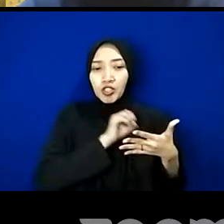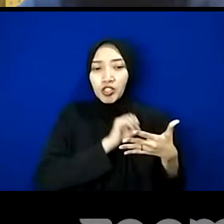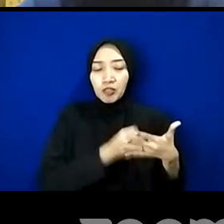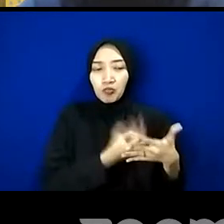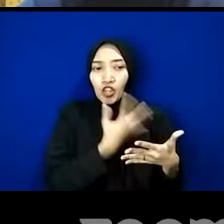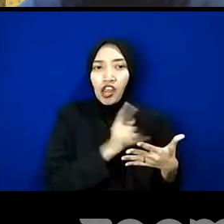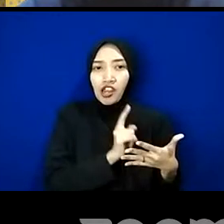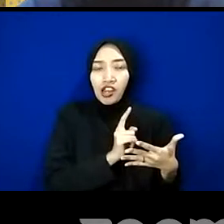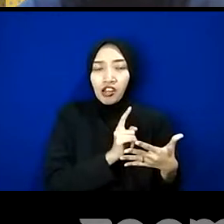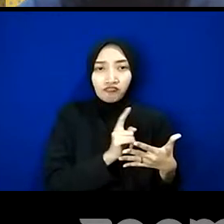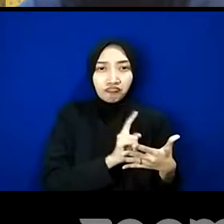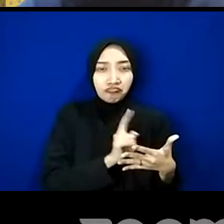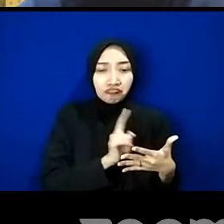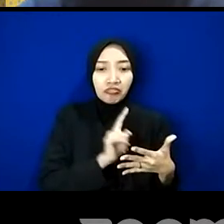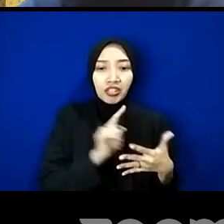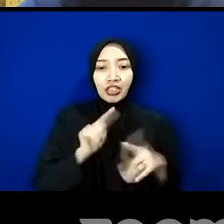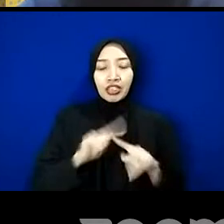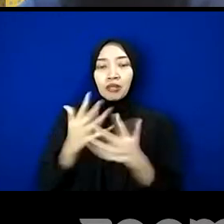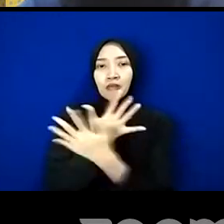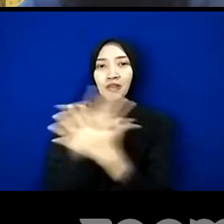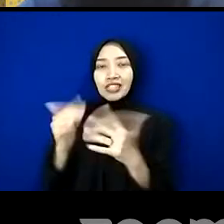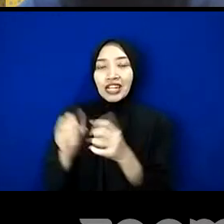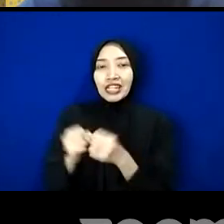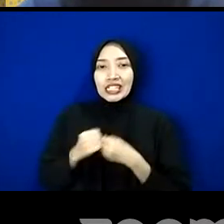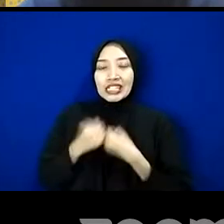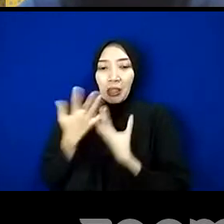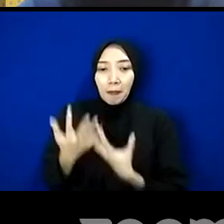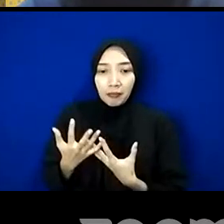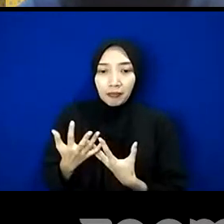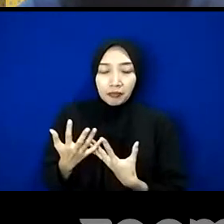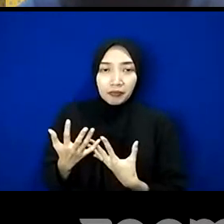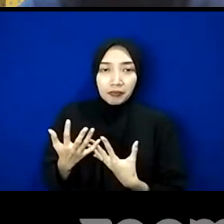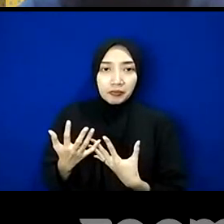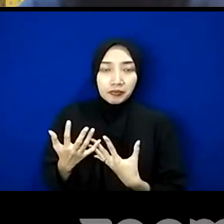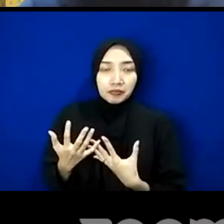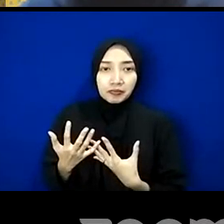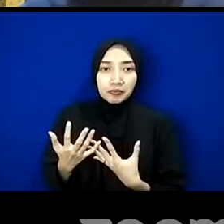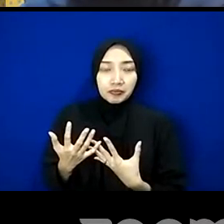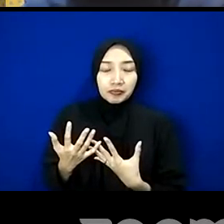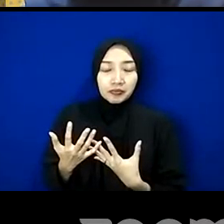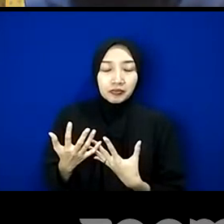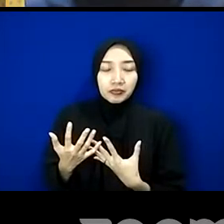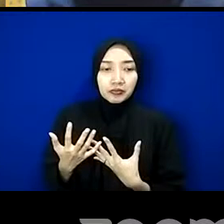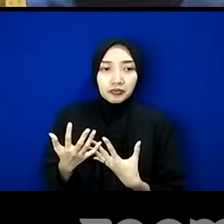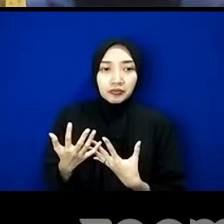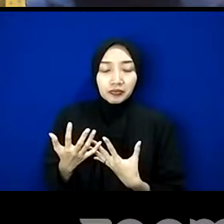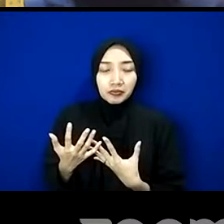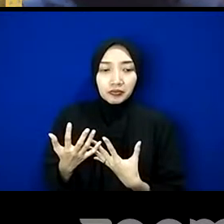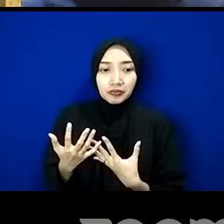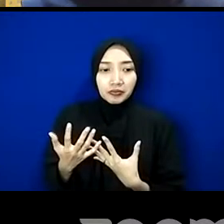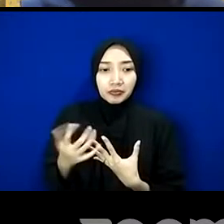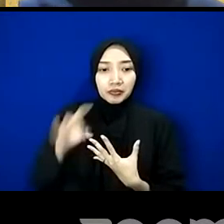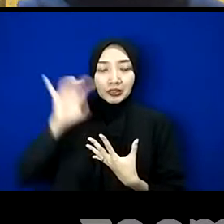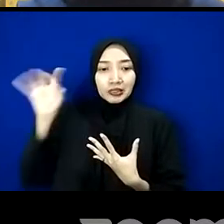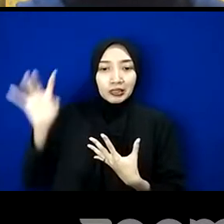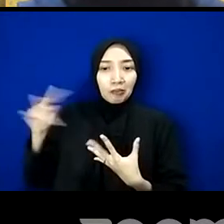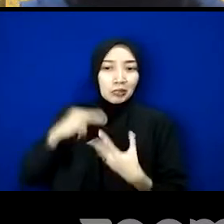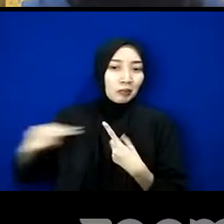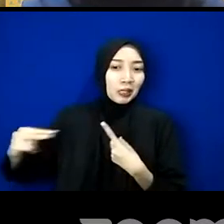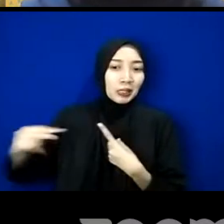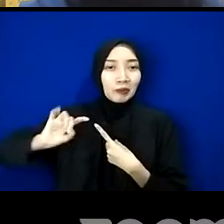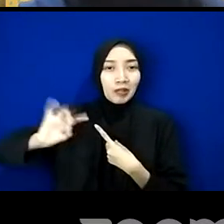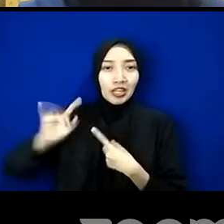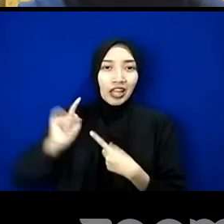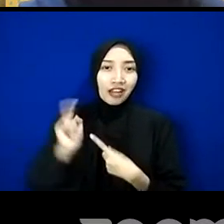community itself, there is a diversity of views regarding the death penalty. So culture may play a role, but it's not dominant,